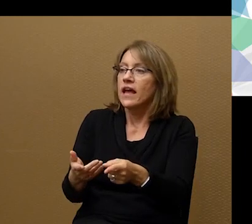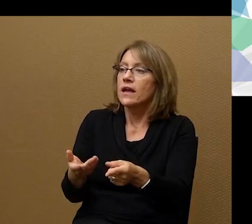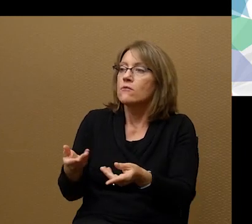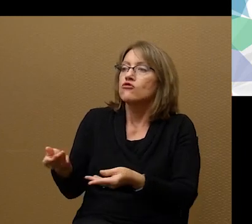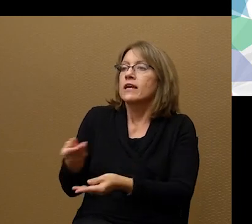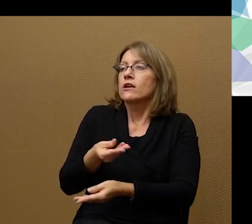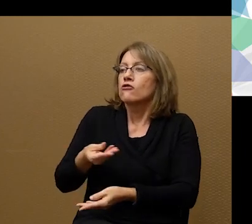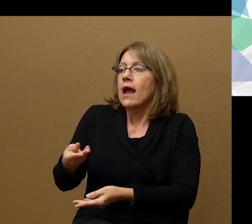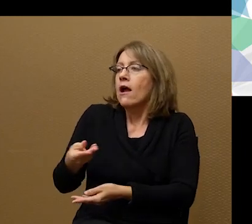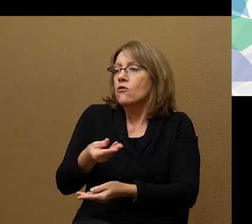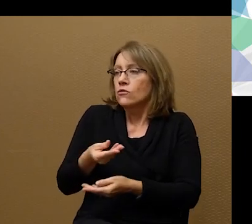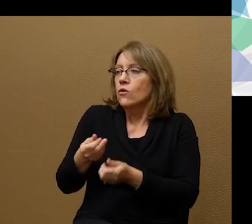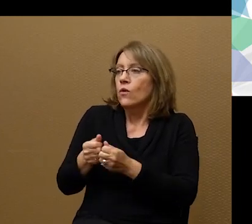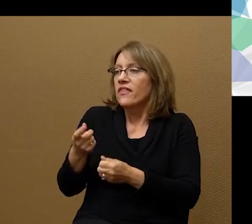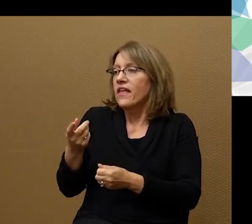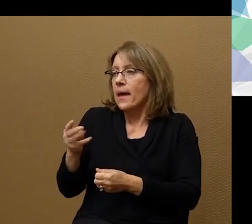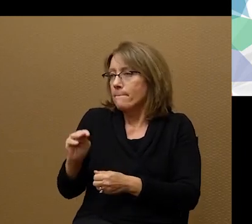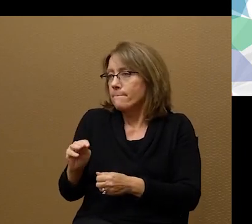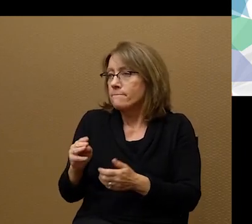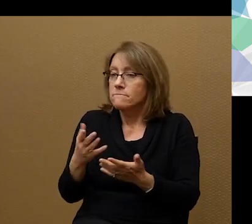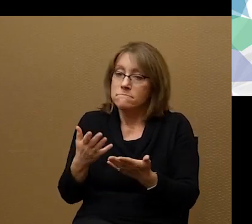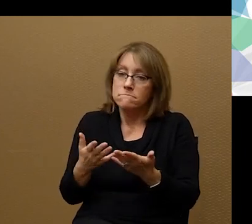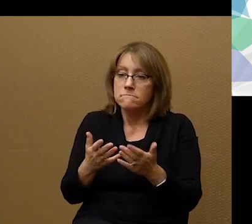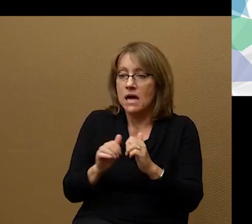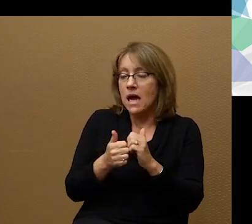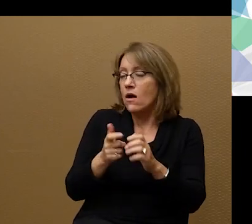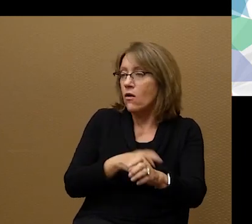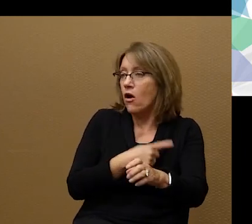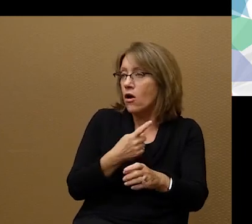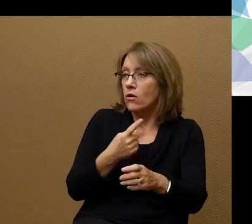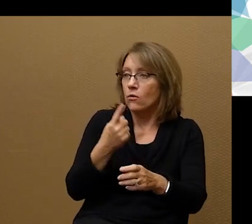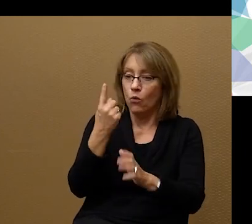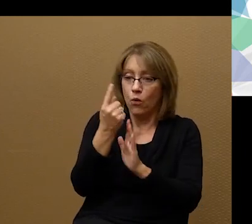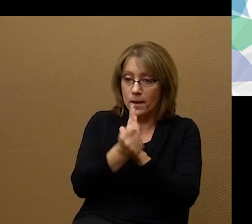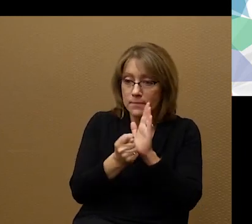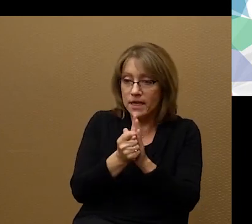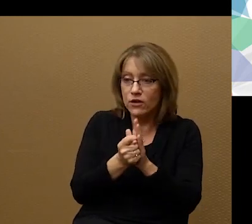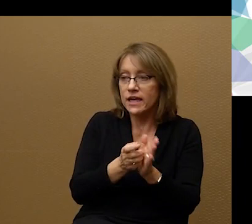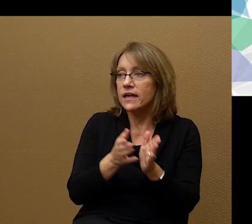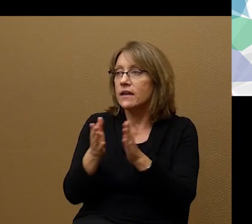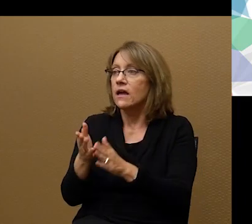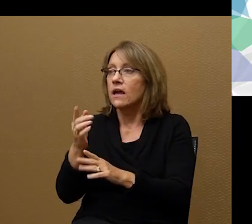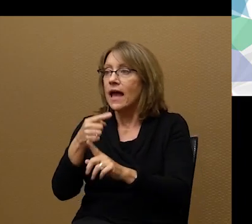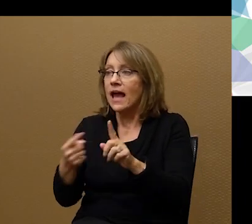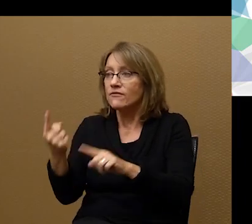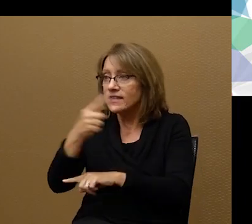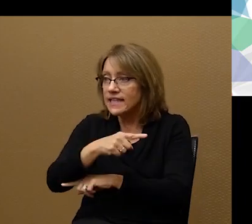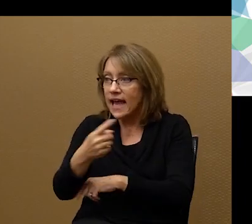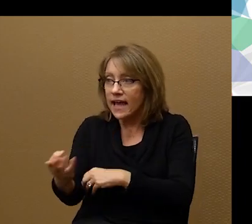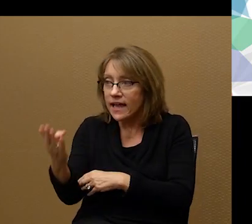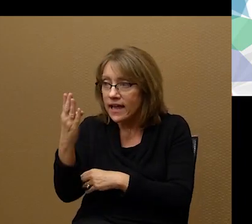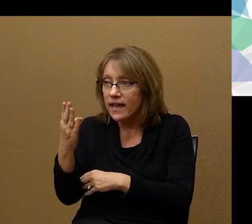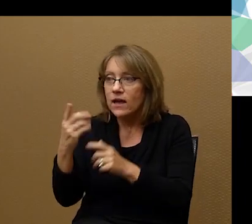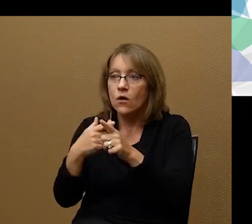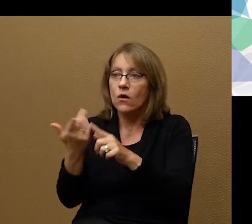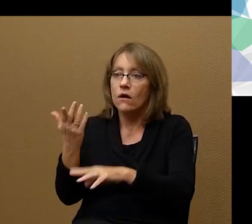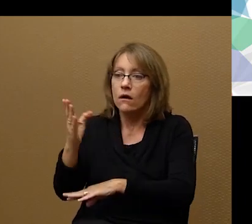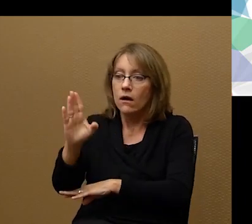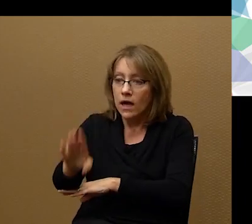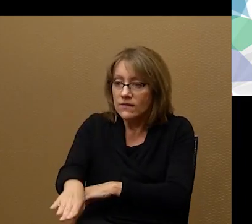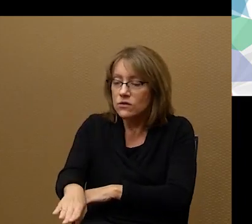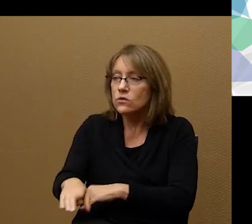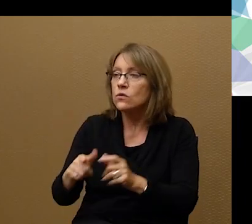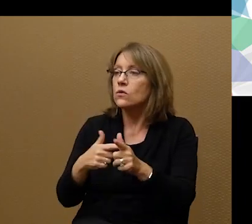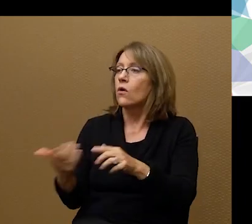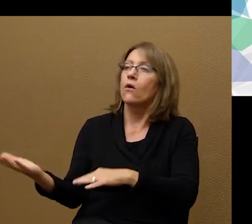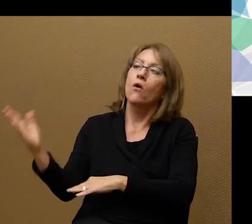is it? Is it only a period? Is it a half a day? Is it just the morning? Is it just the afternoon? Or is it all